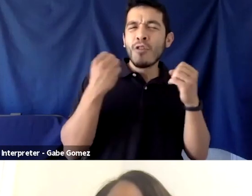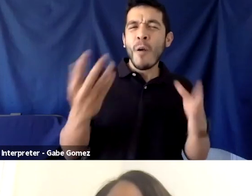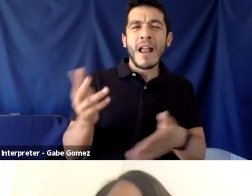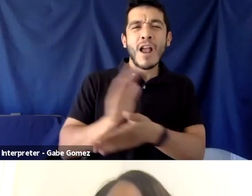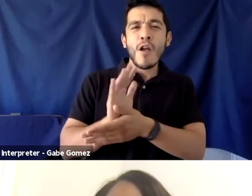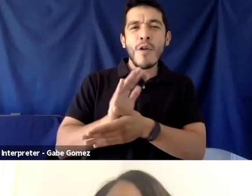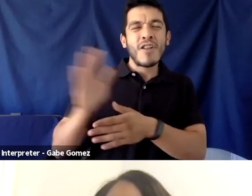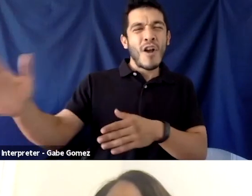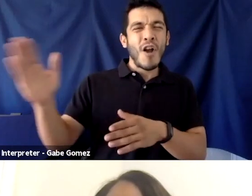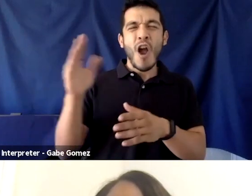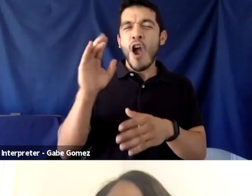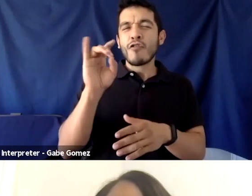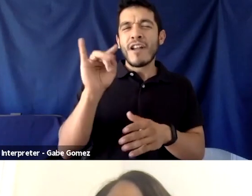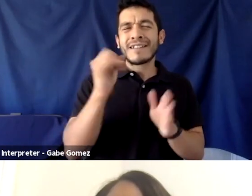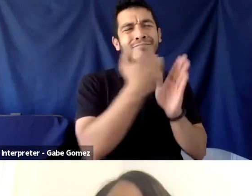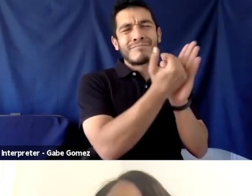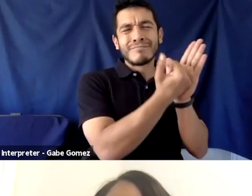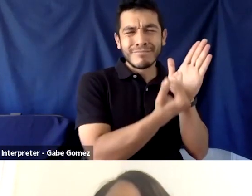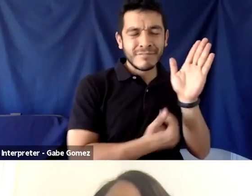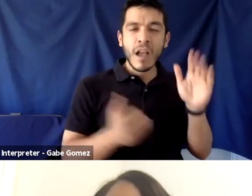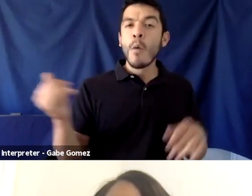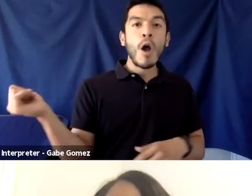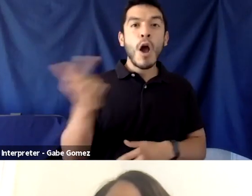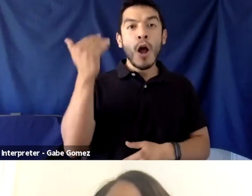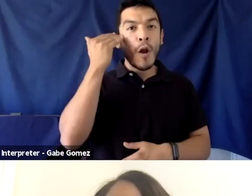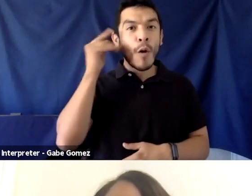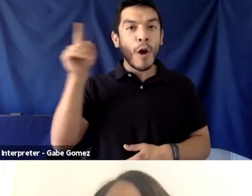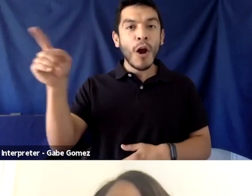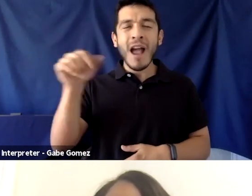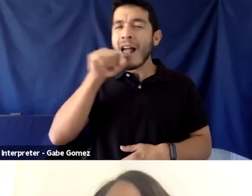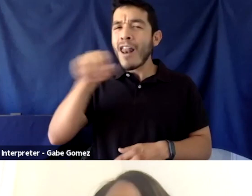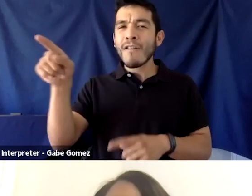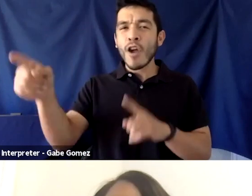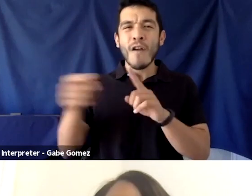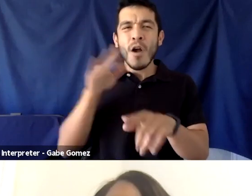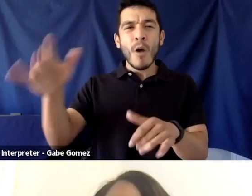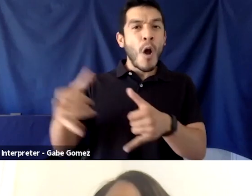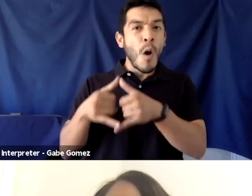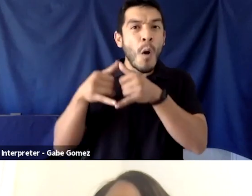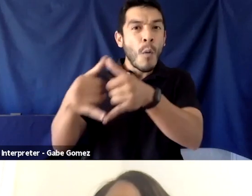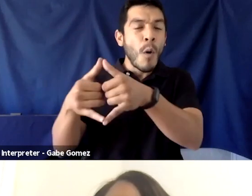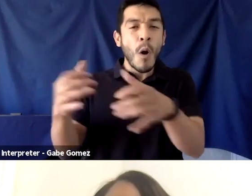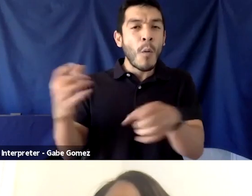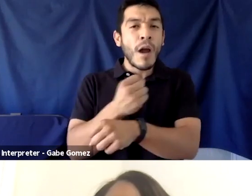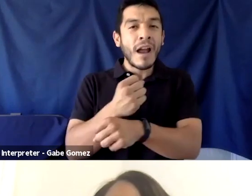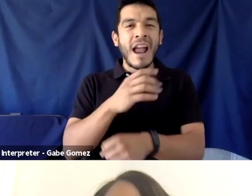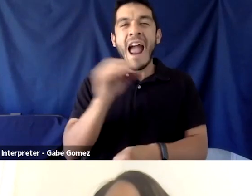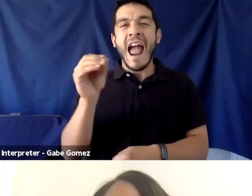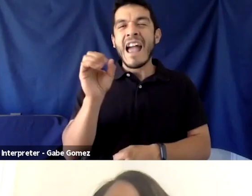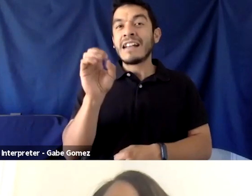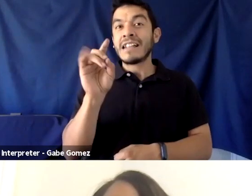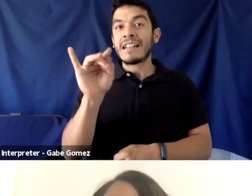credits are endless. We all know and love her from her award-winning and viciously seductive character V